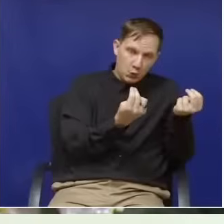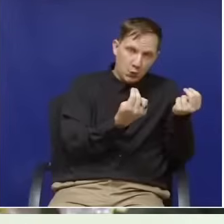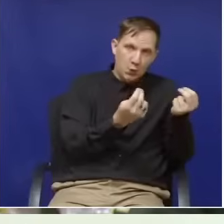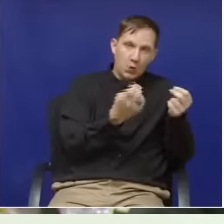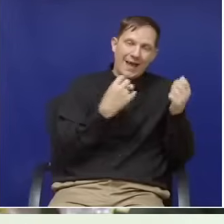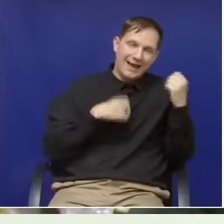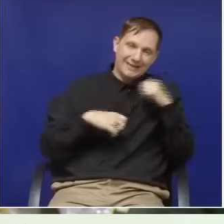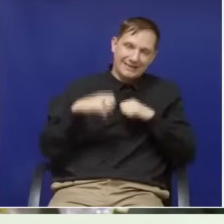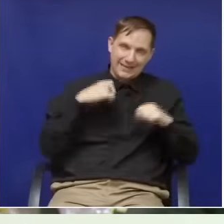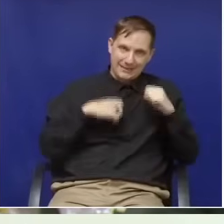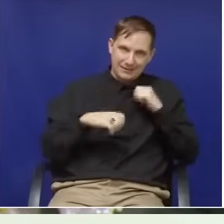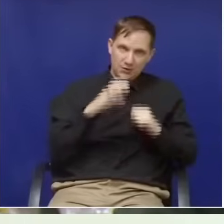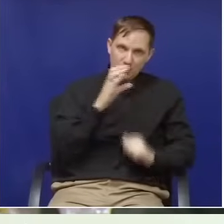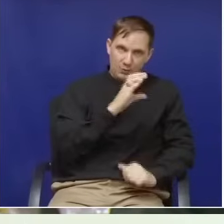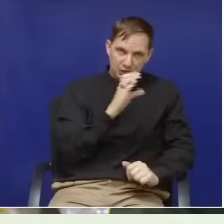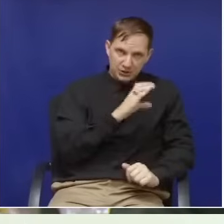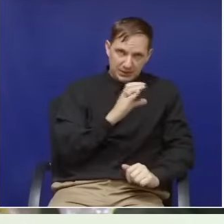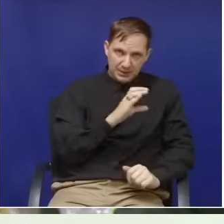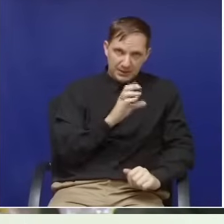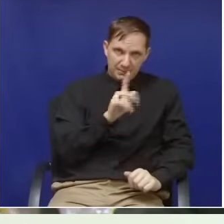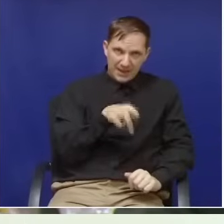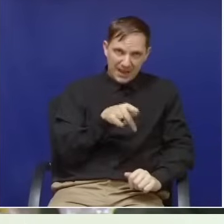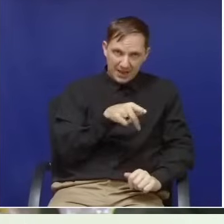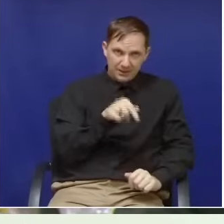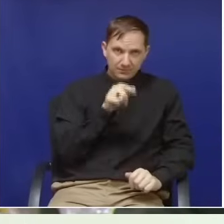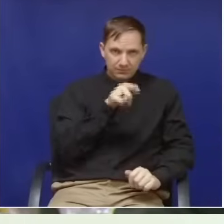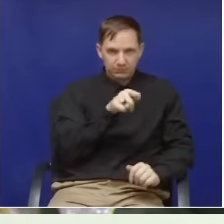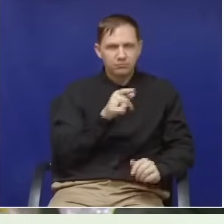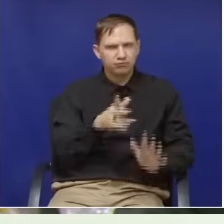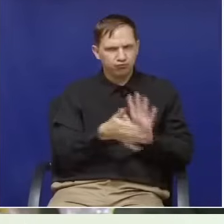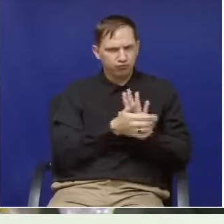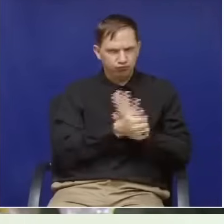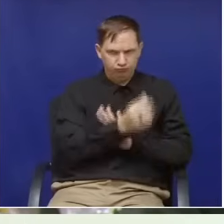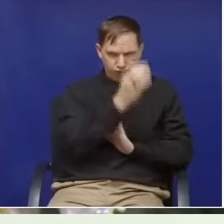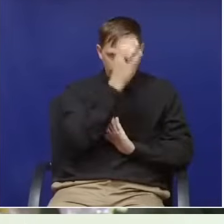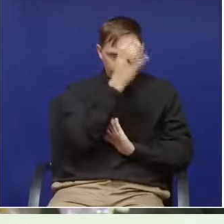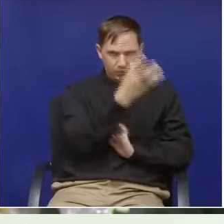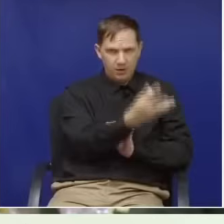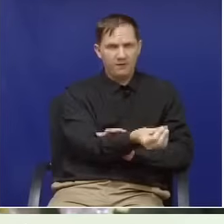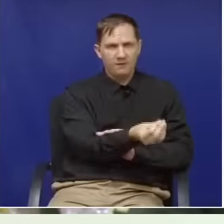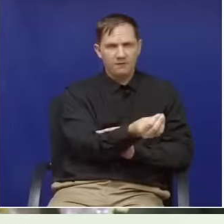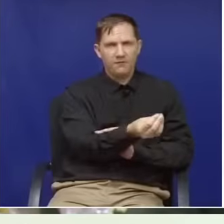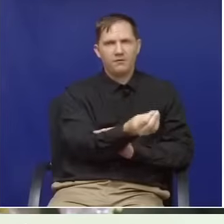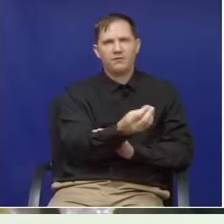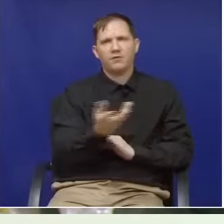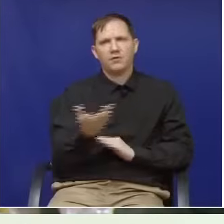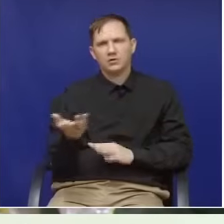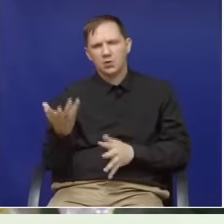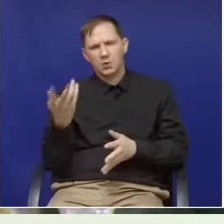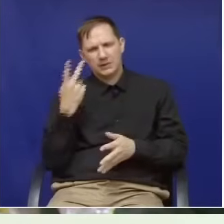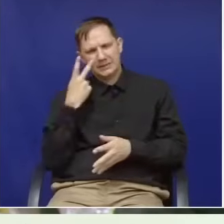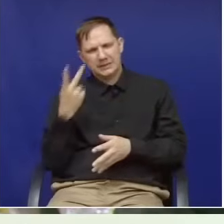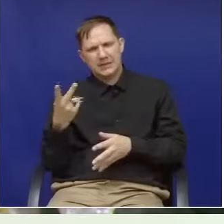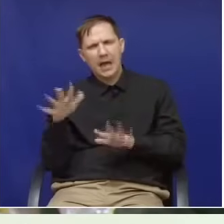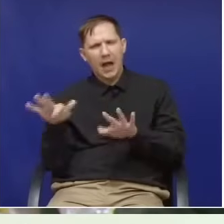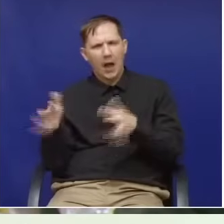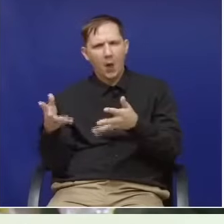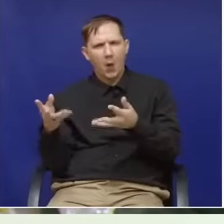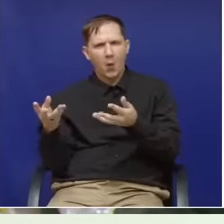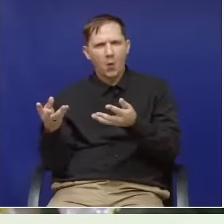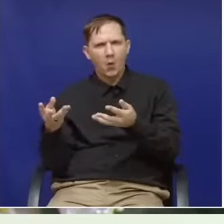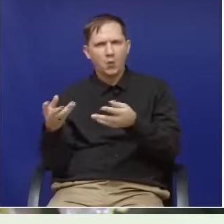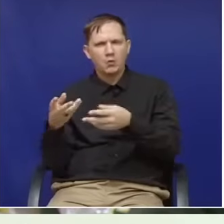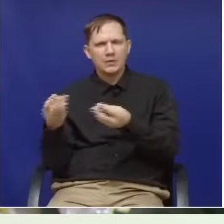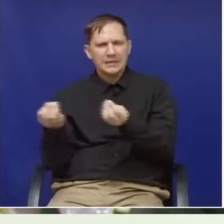is transparency and change on how we procure goods, because this has been a weakness within the South